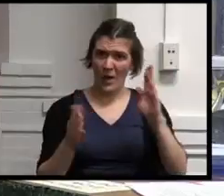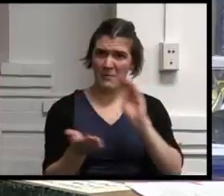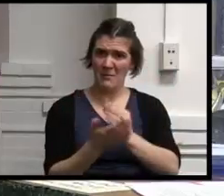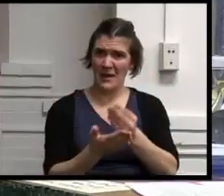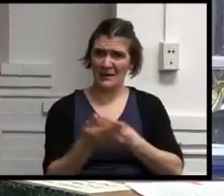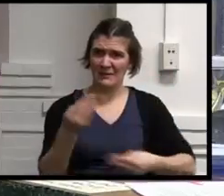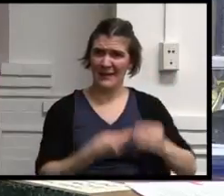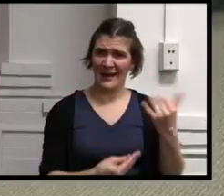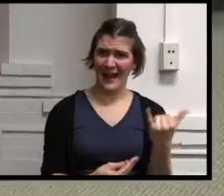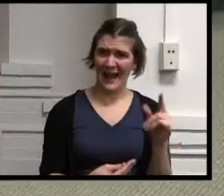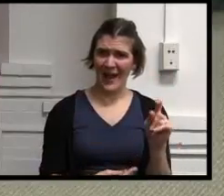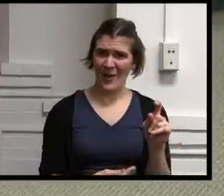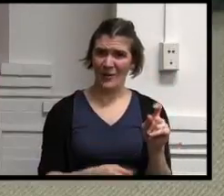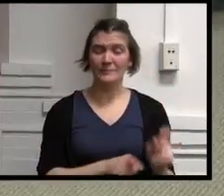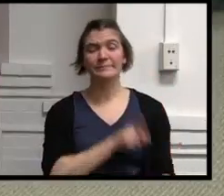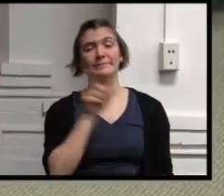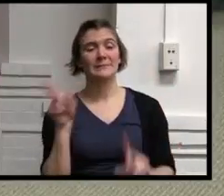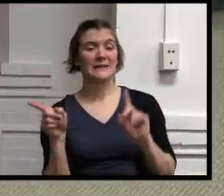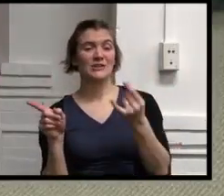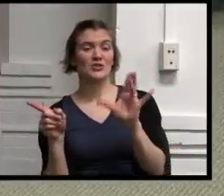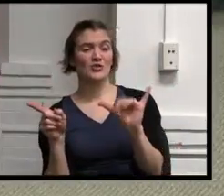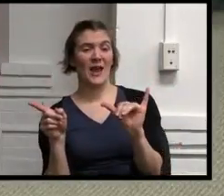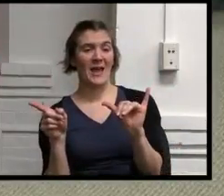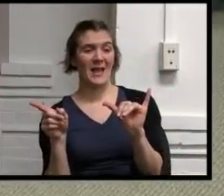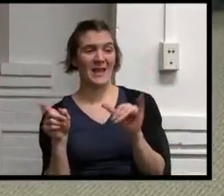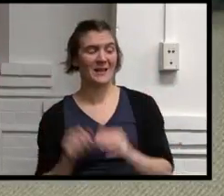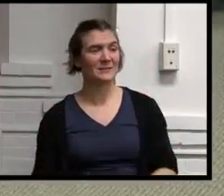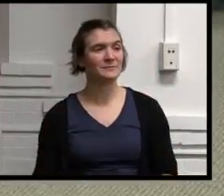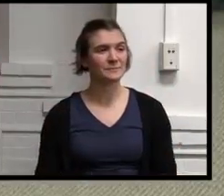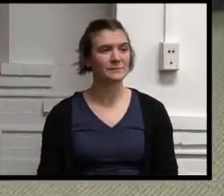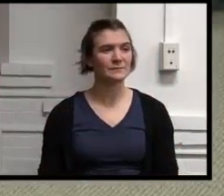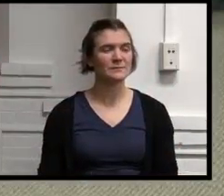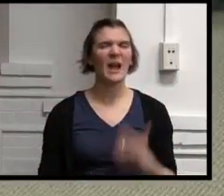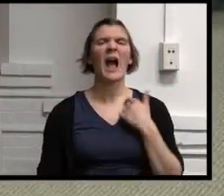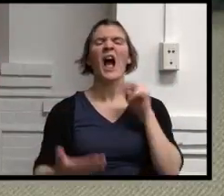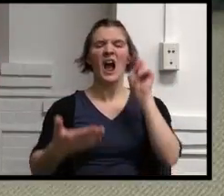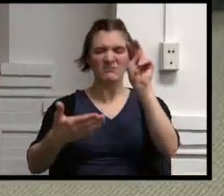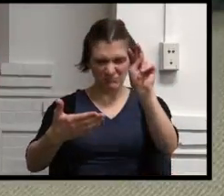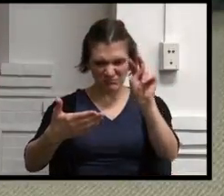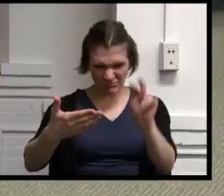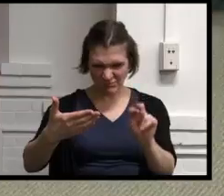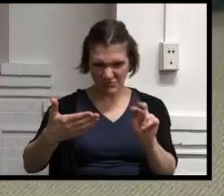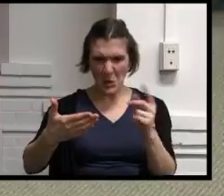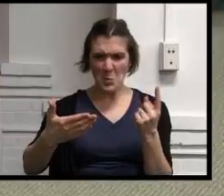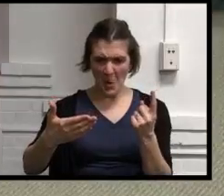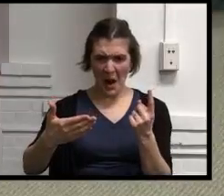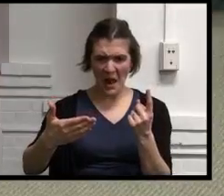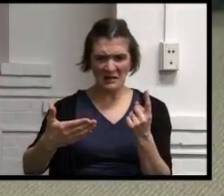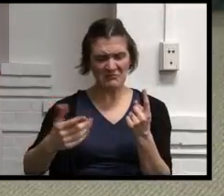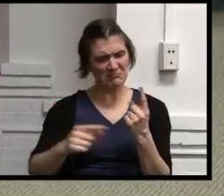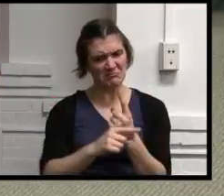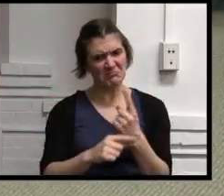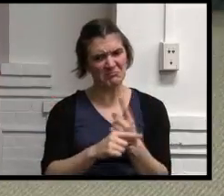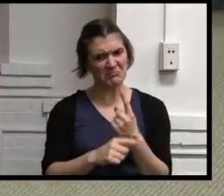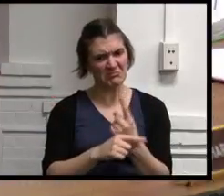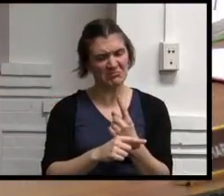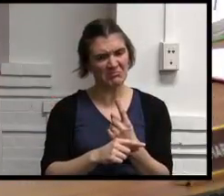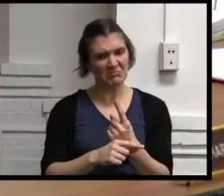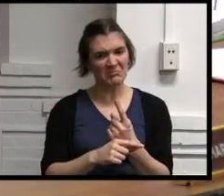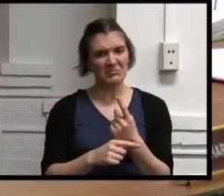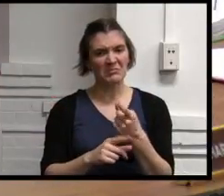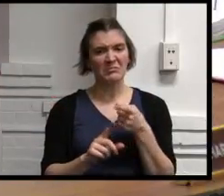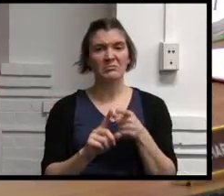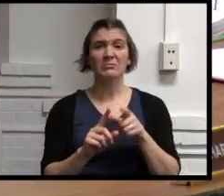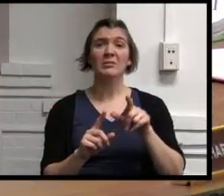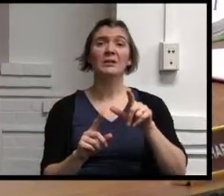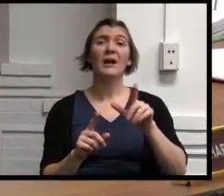that's answered. Well, the only one that I could see here that probably belongs, and it shouldn't have been here, is